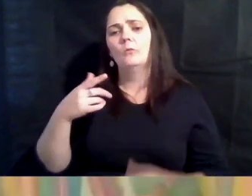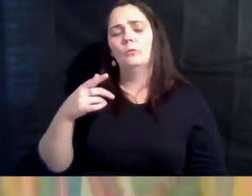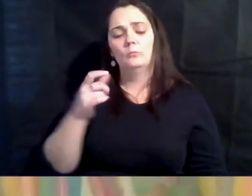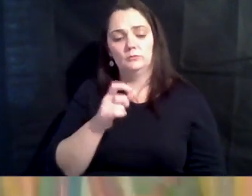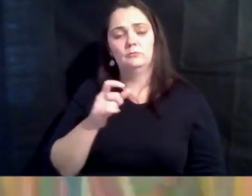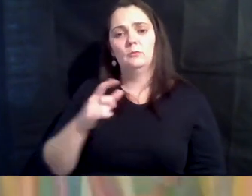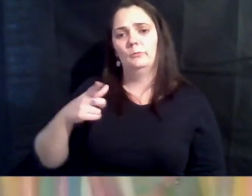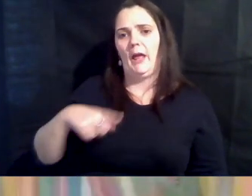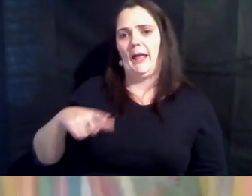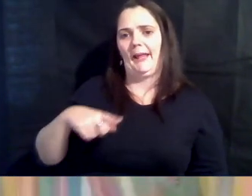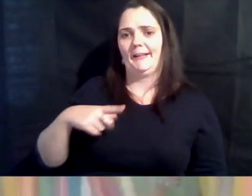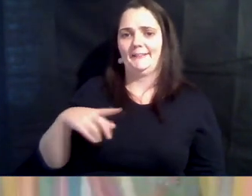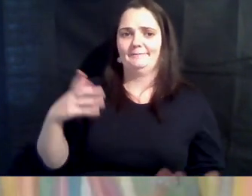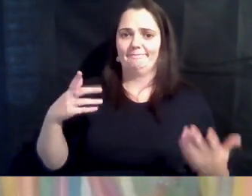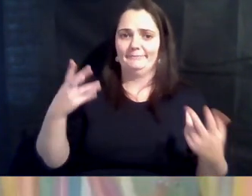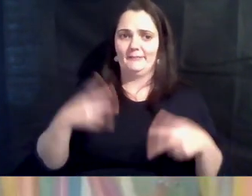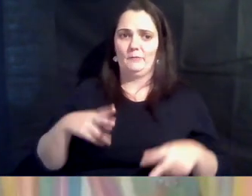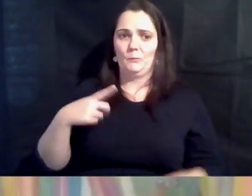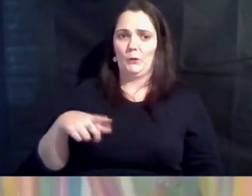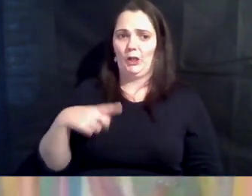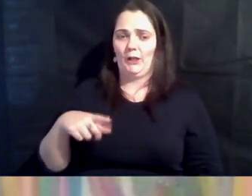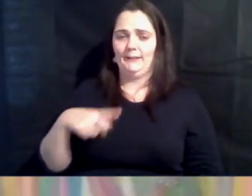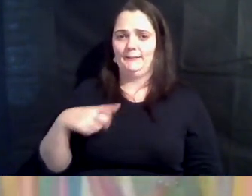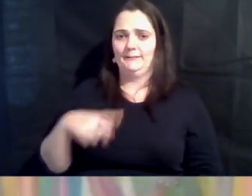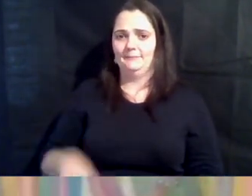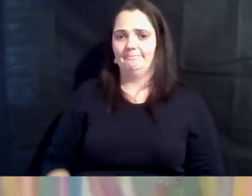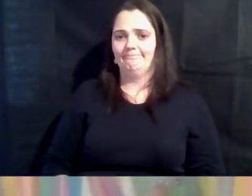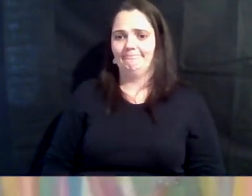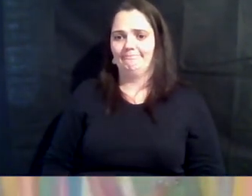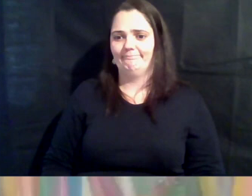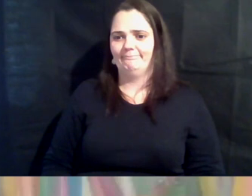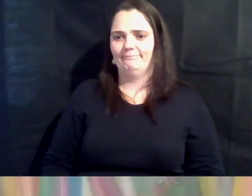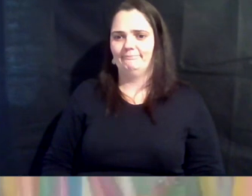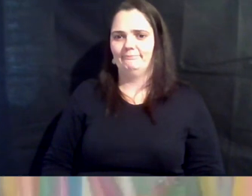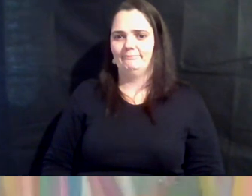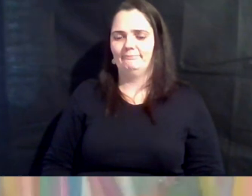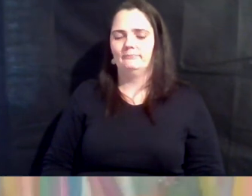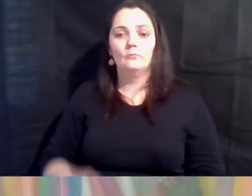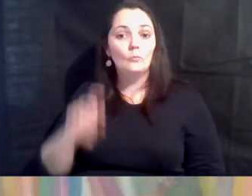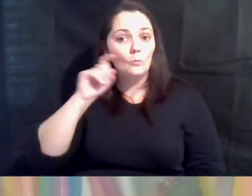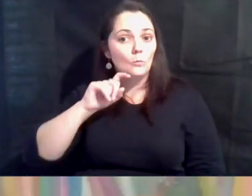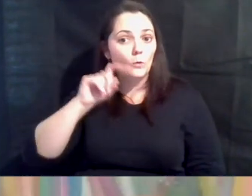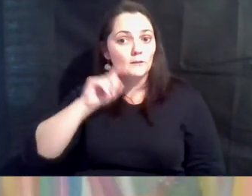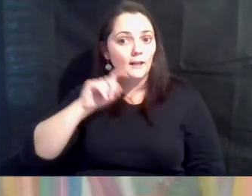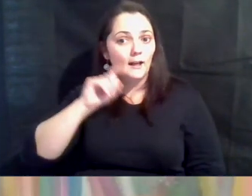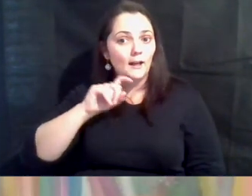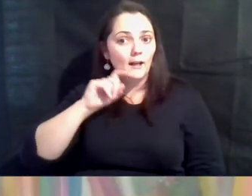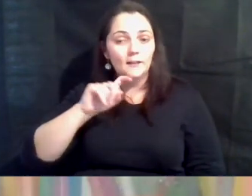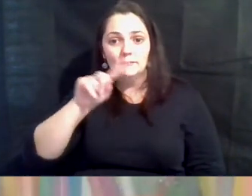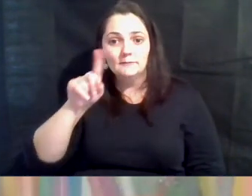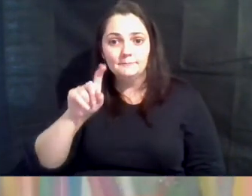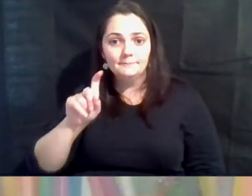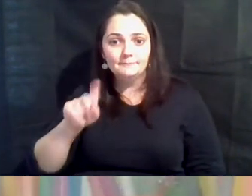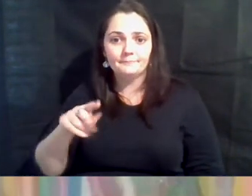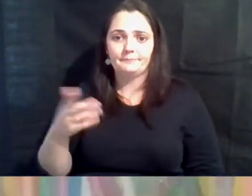why? And then I also might put water. Gosh, lots of questions.